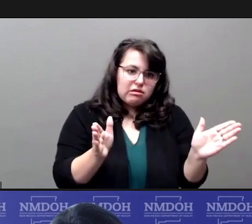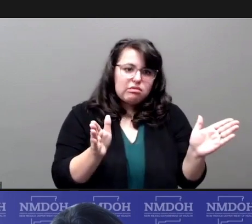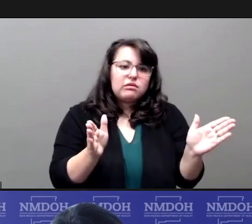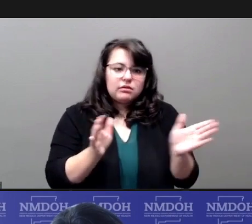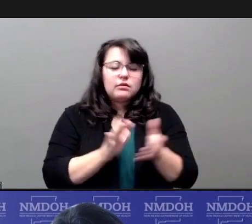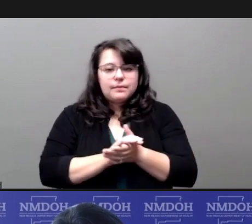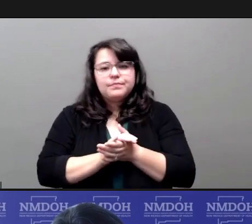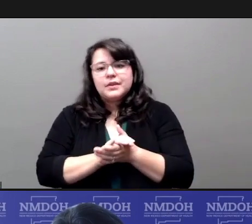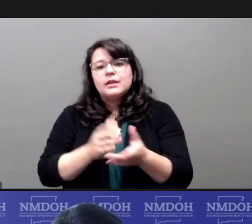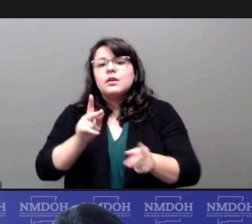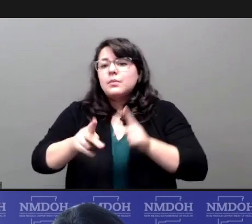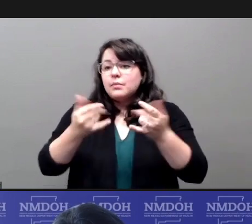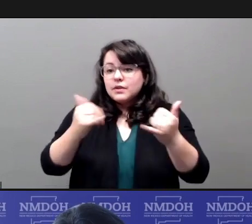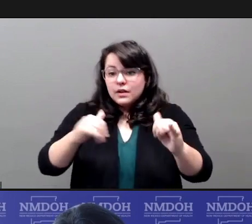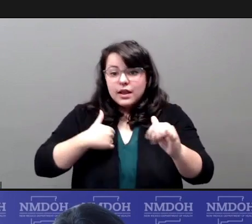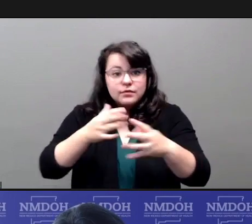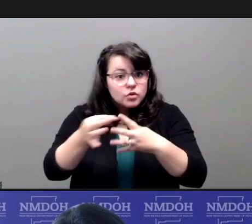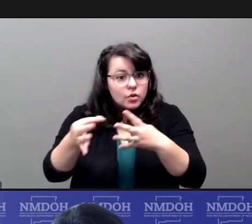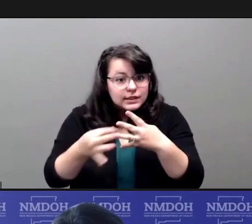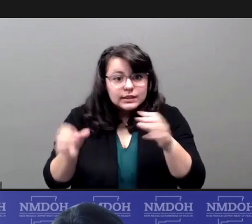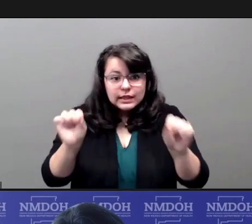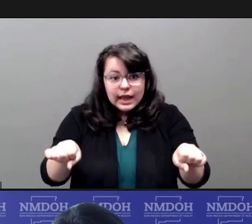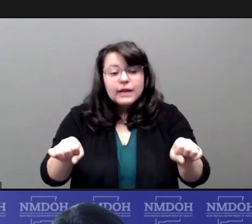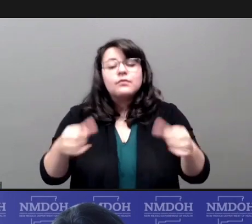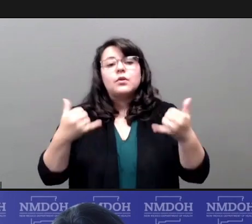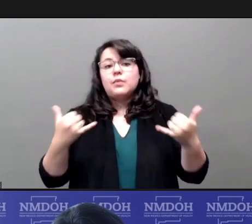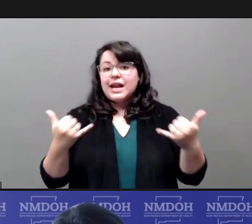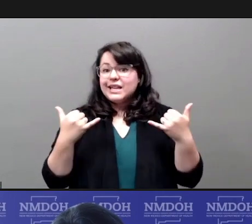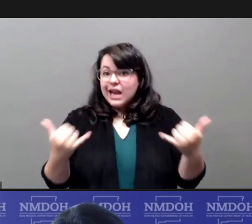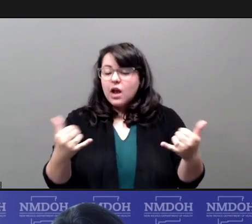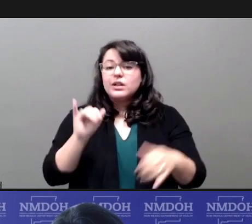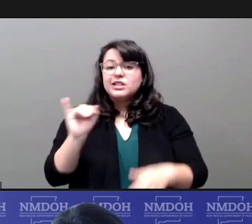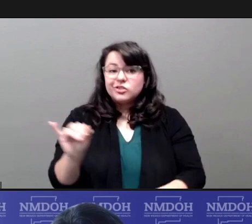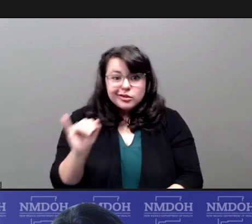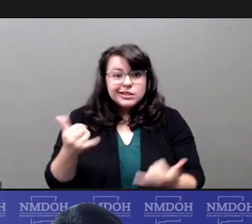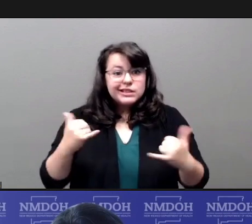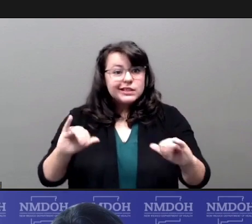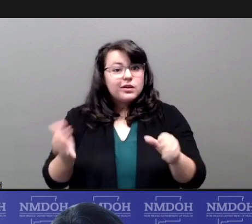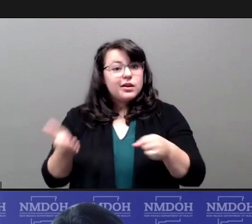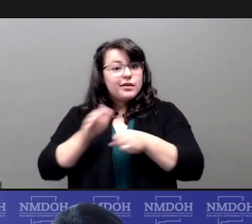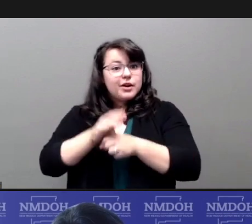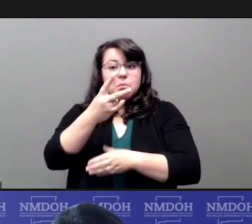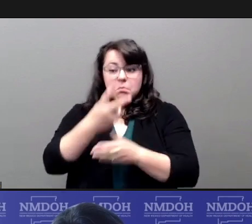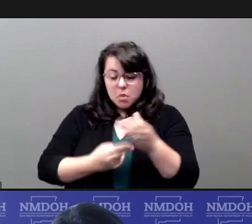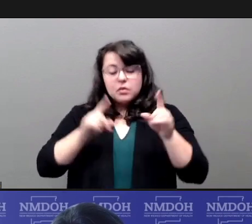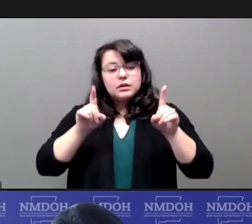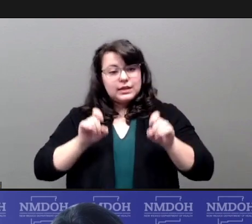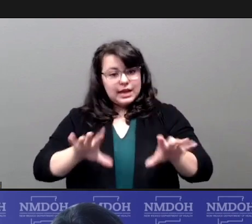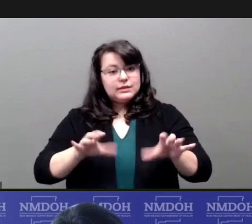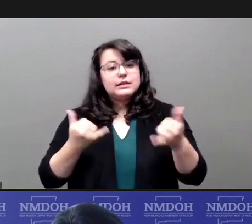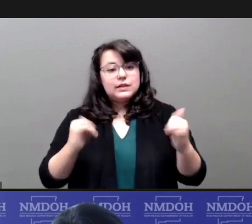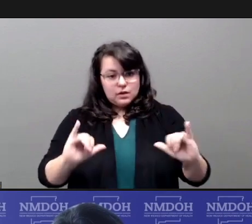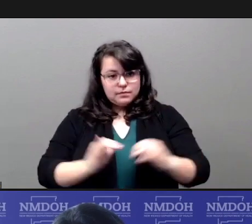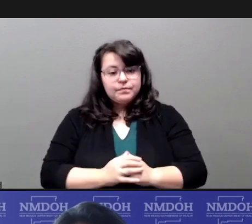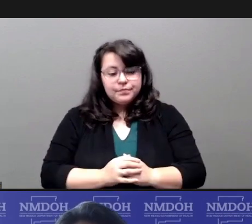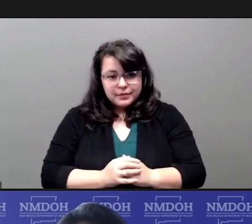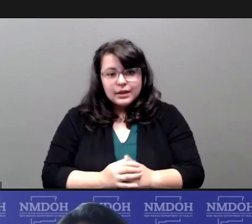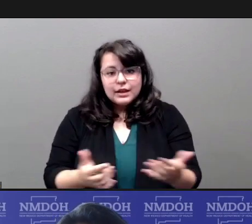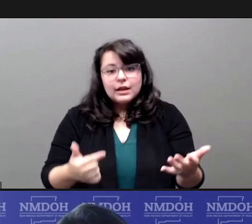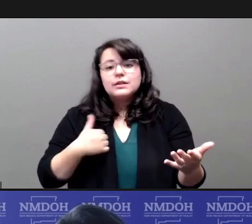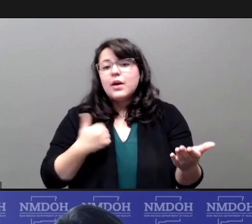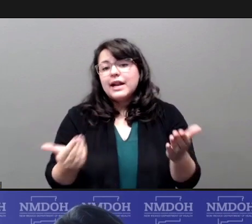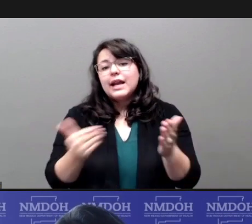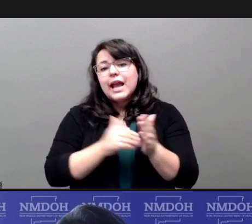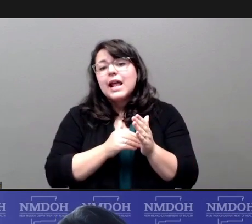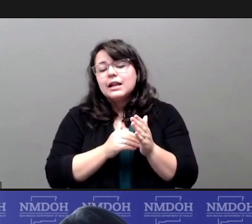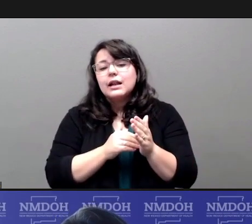still have choices, at least for now, insurance still covering both kinds of tests. So, but I would again